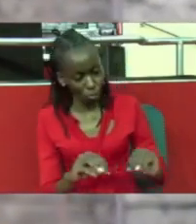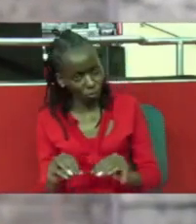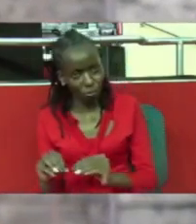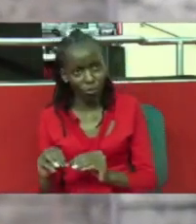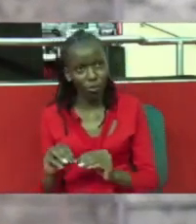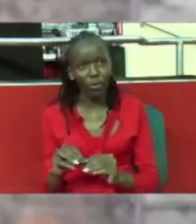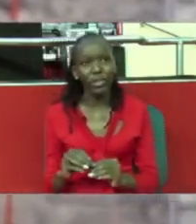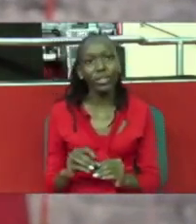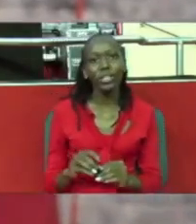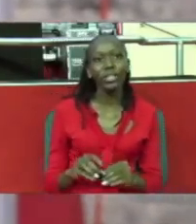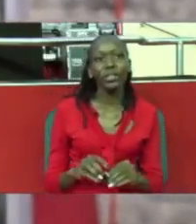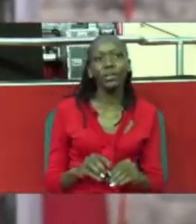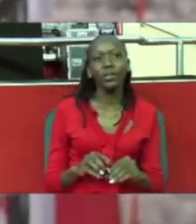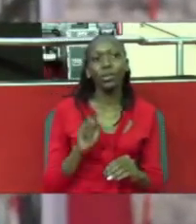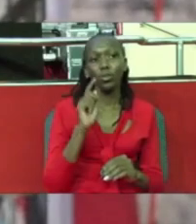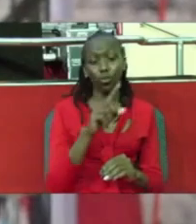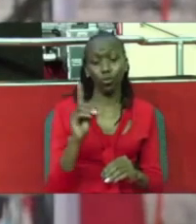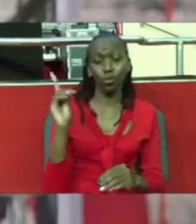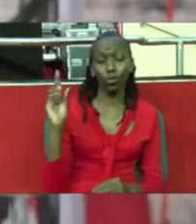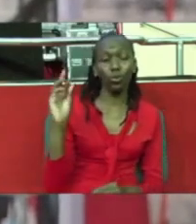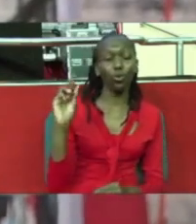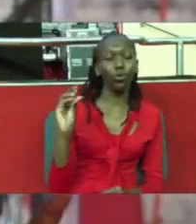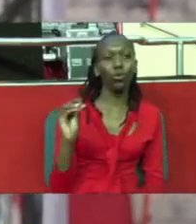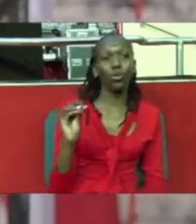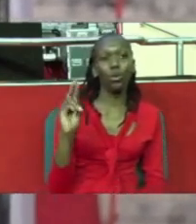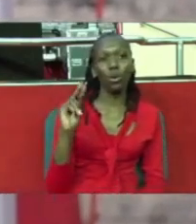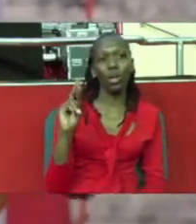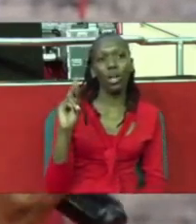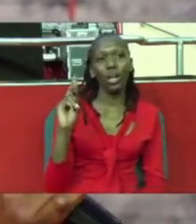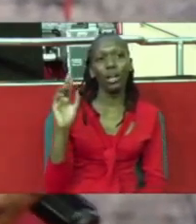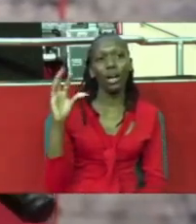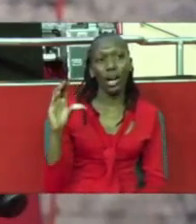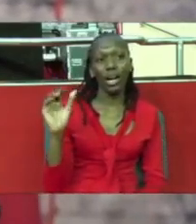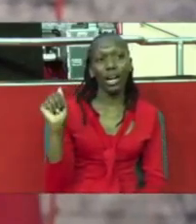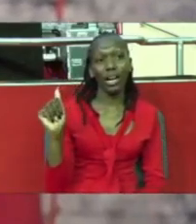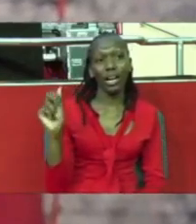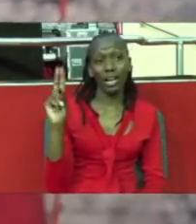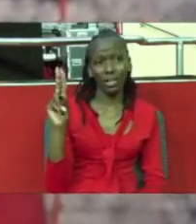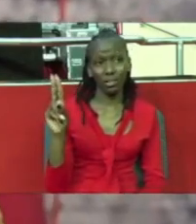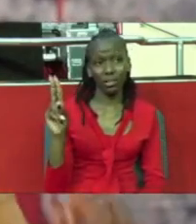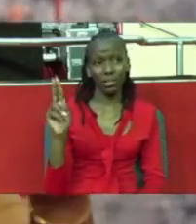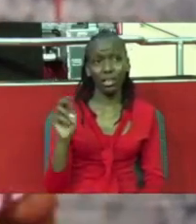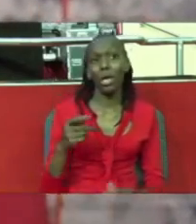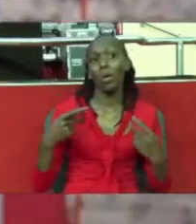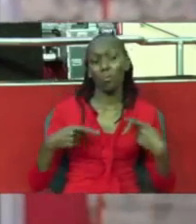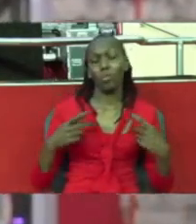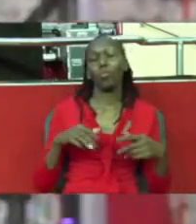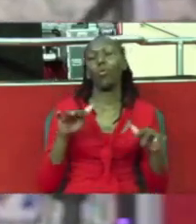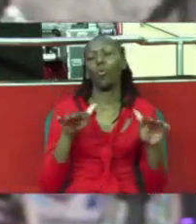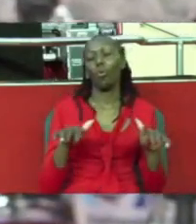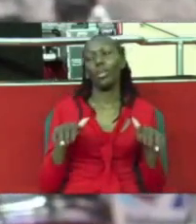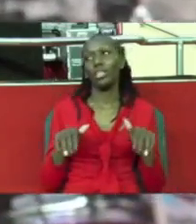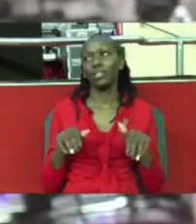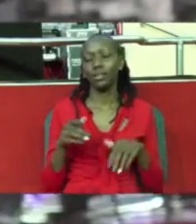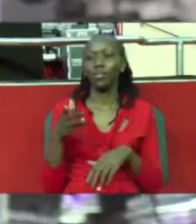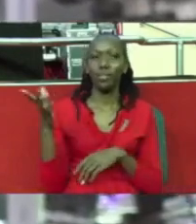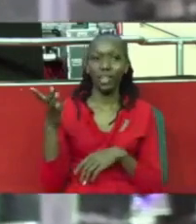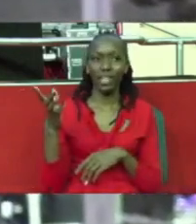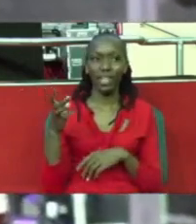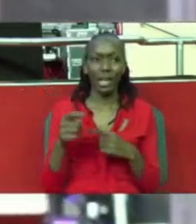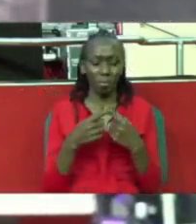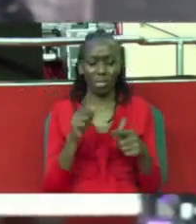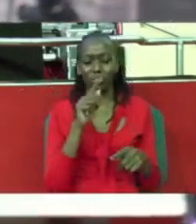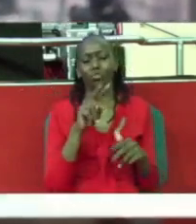Kama wewe ni doka. So many need of people. Kuna watu wengi wenye mahitaji. Ambao wanagoja. That you may come. Ili uende. Start